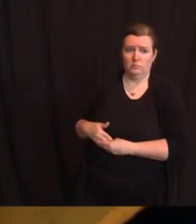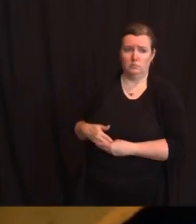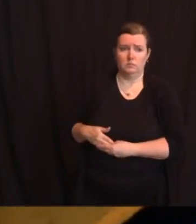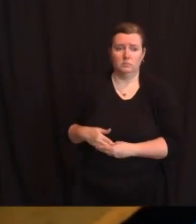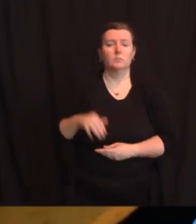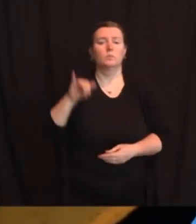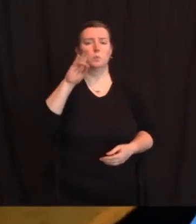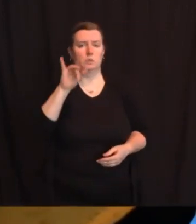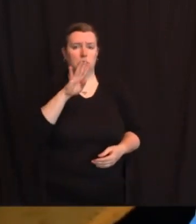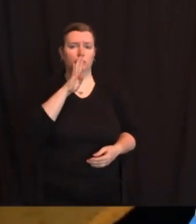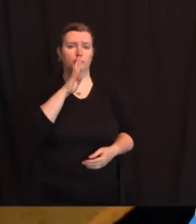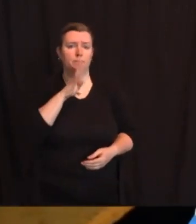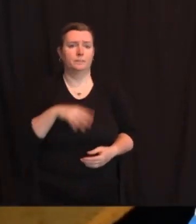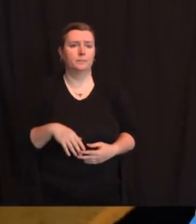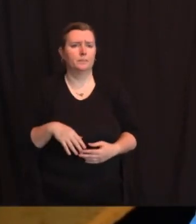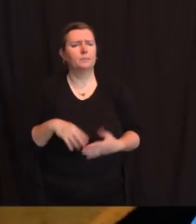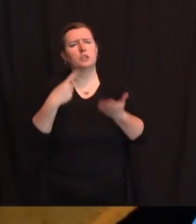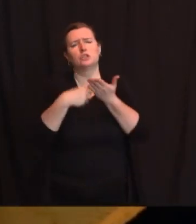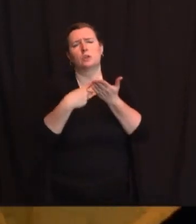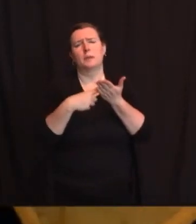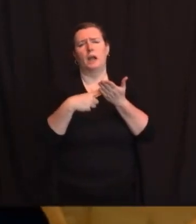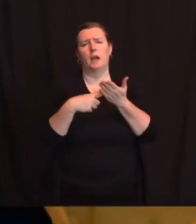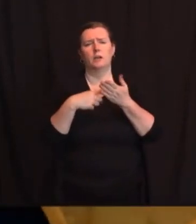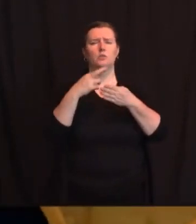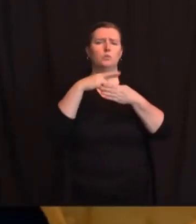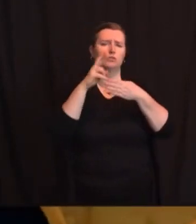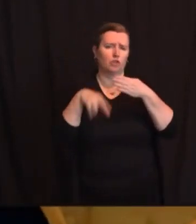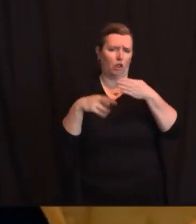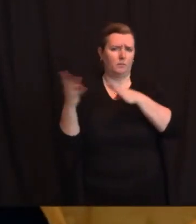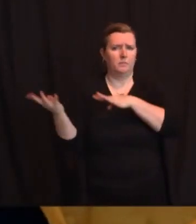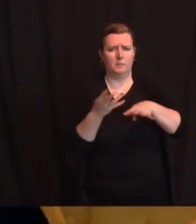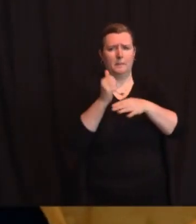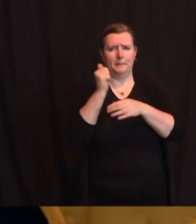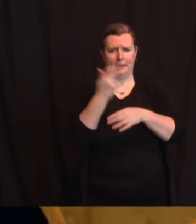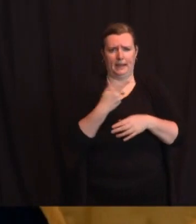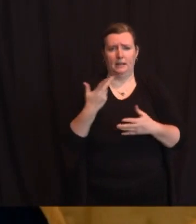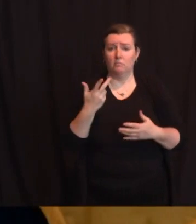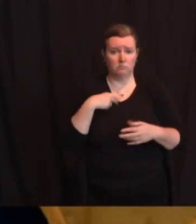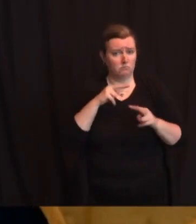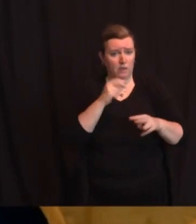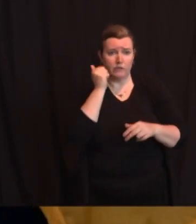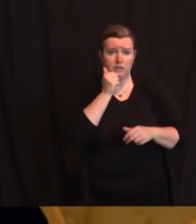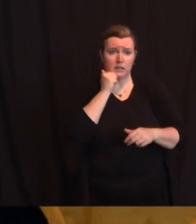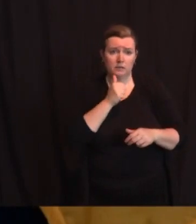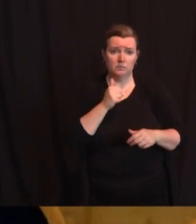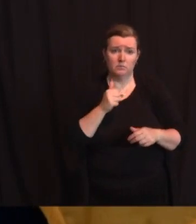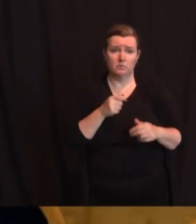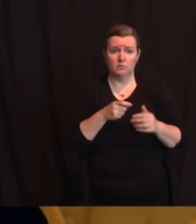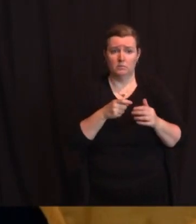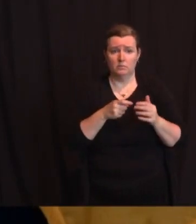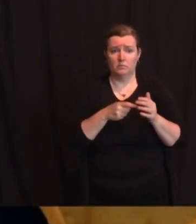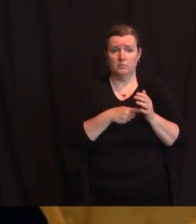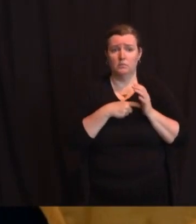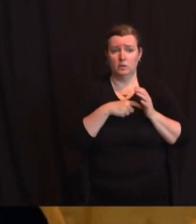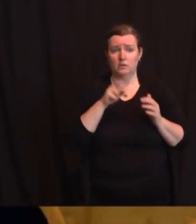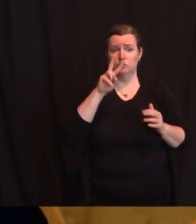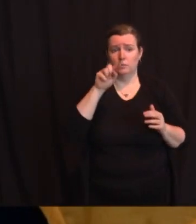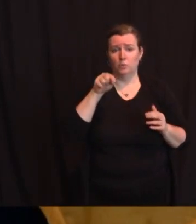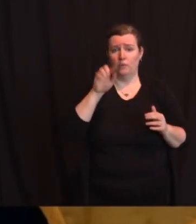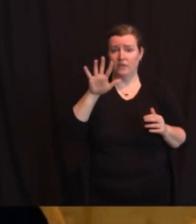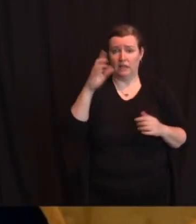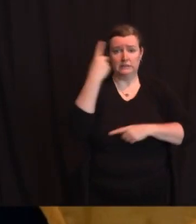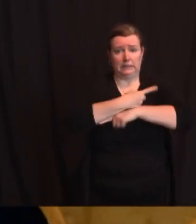rest. We track that every day. I get a report every day. And at this point, it's 2.5 days turnaround. We get a report from all